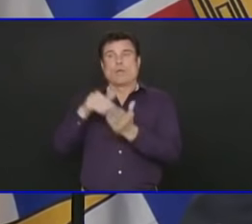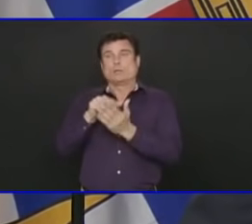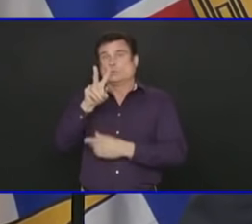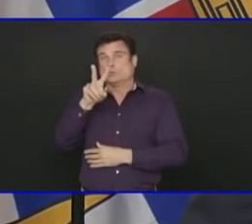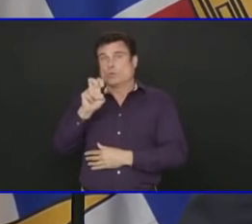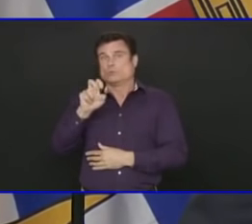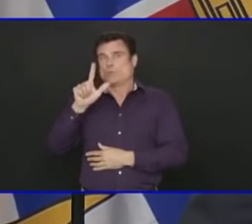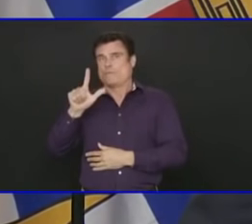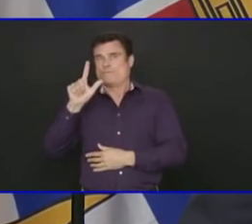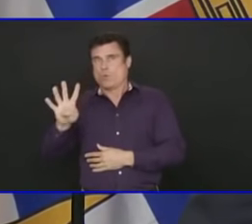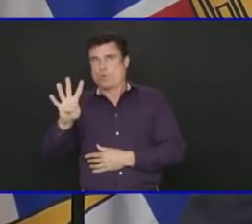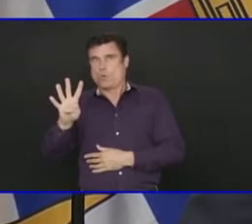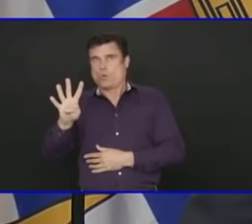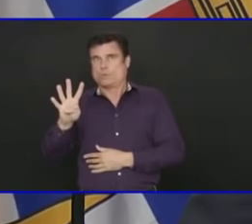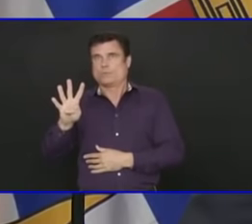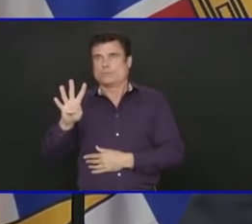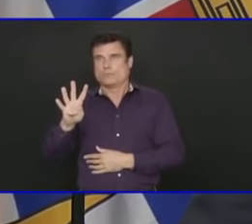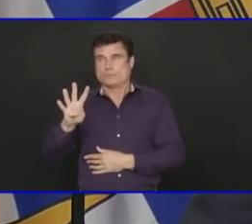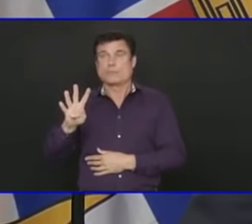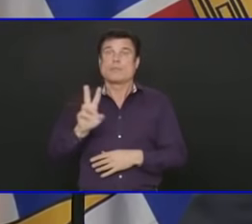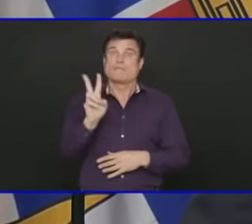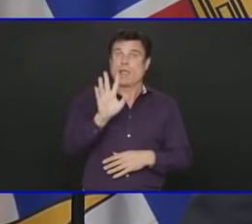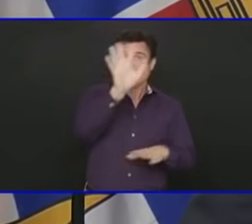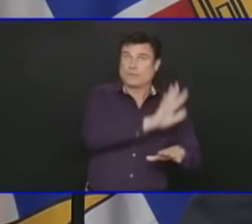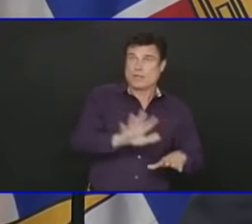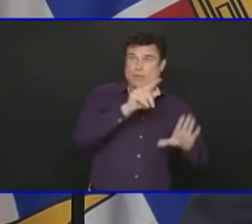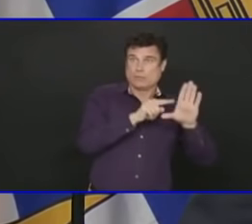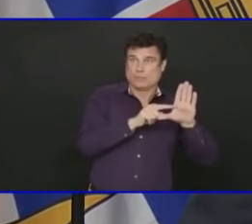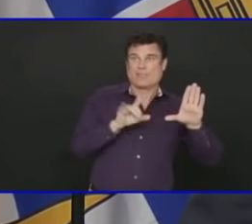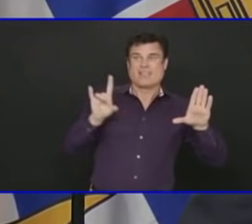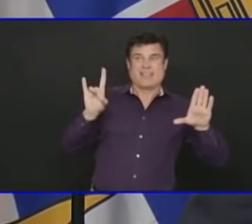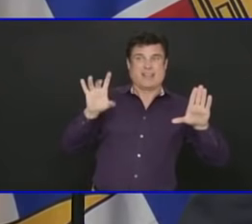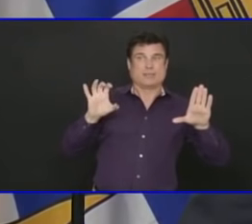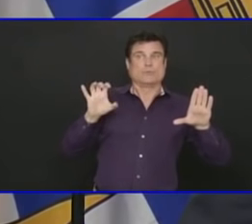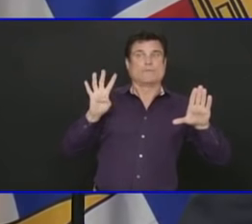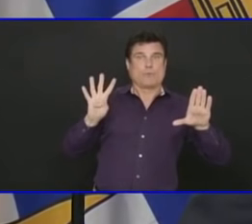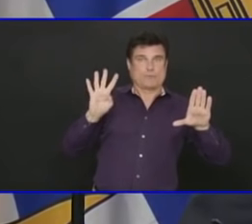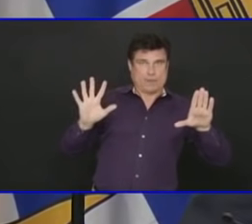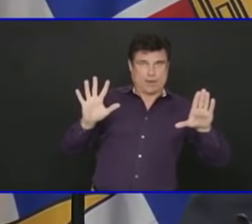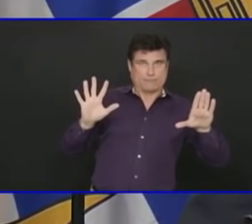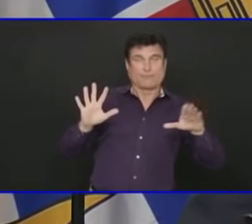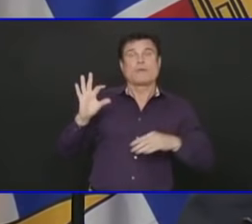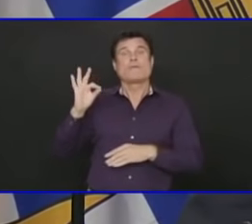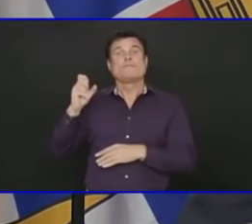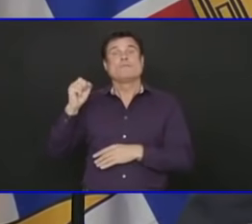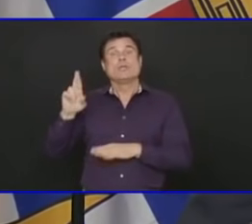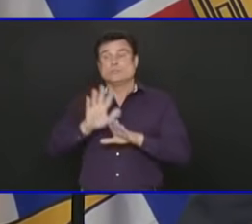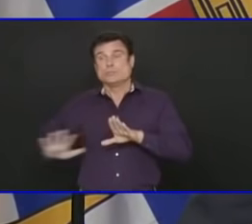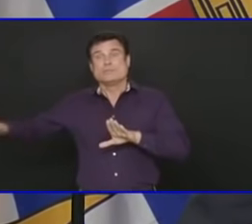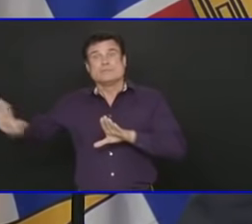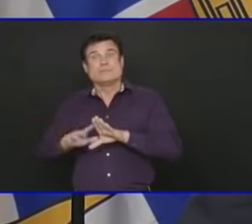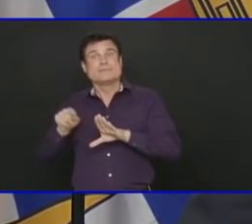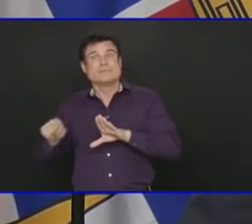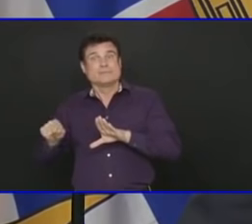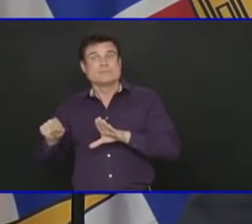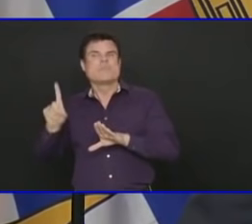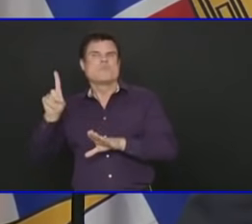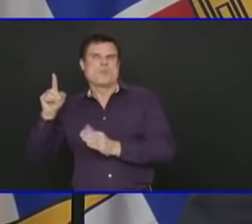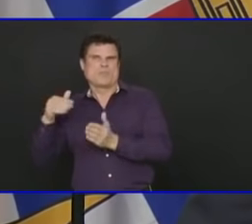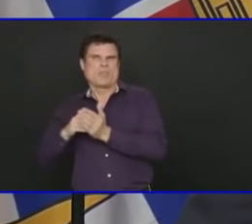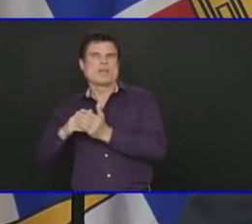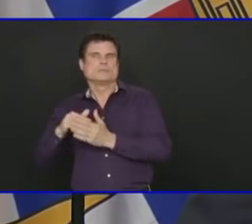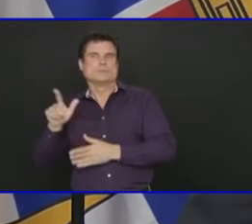1,027 are in Fraser Health Region, 124 people were in Vancouver Island Health, 177